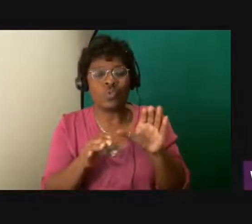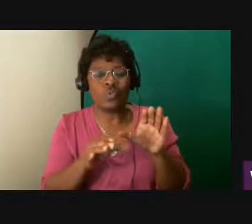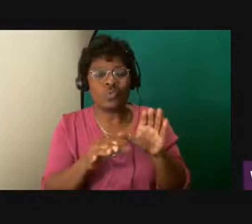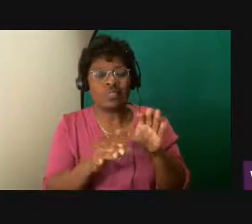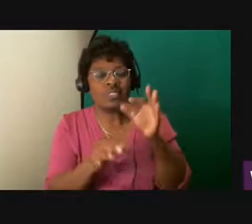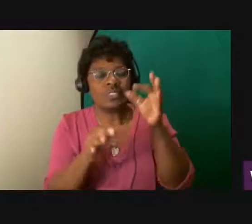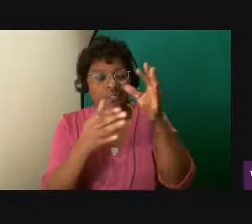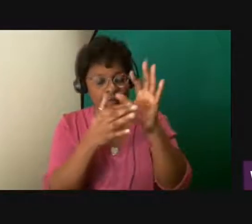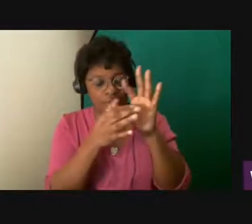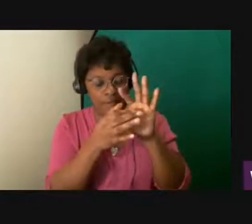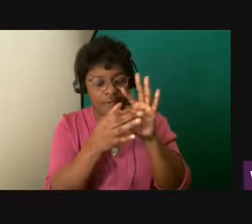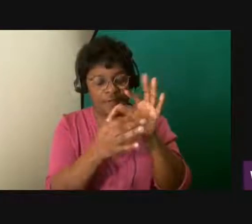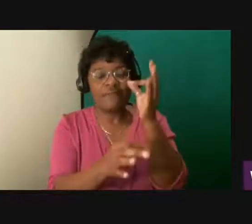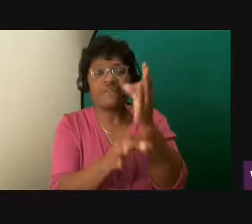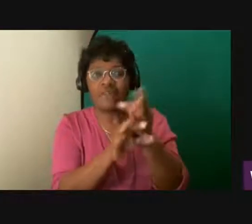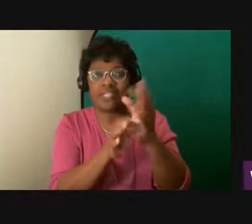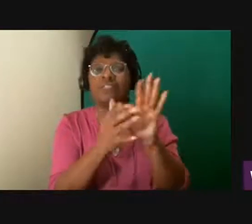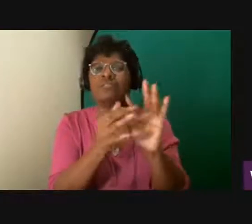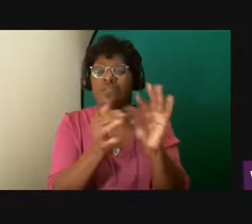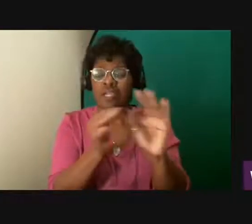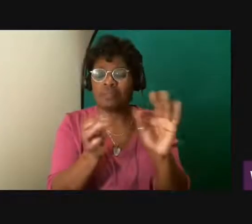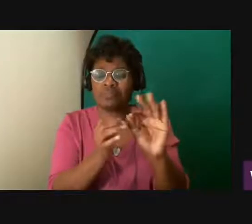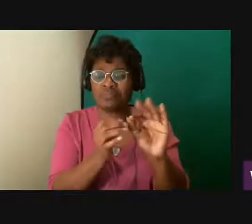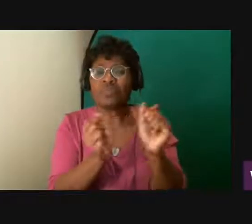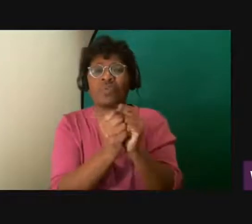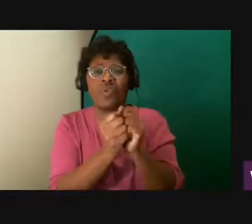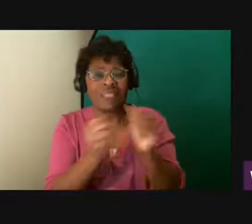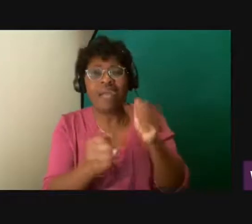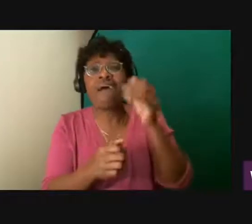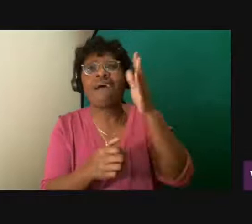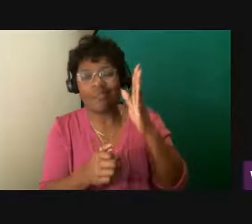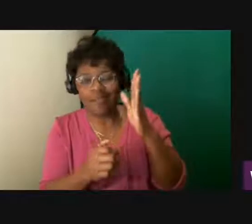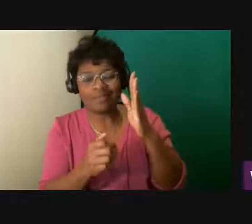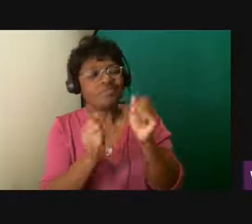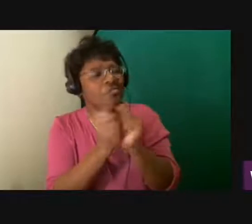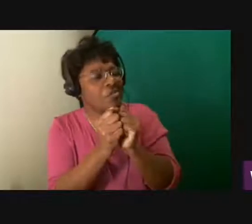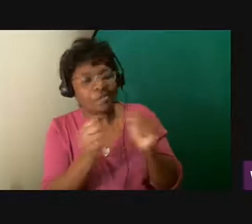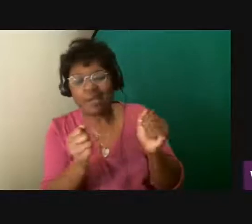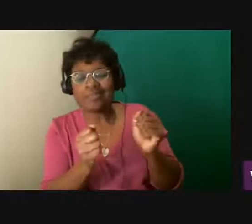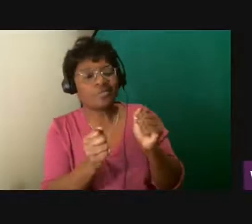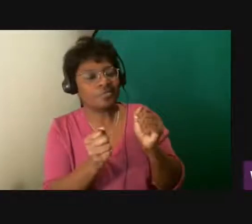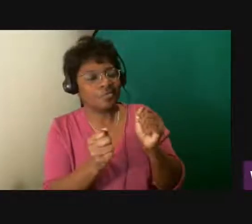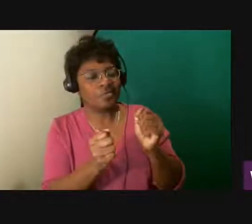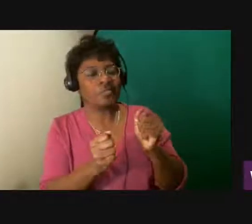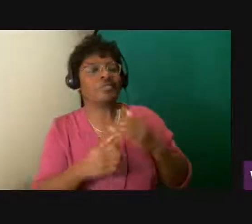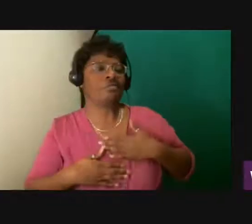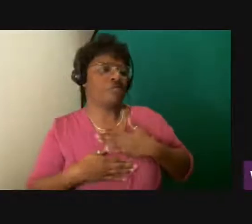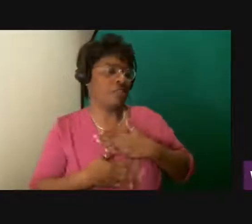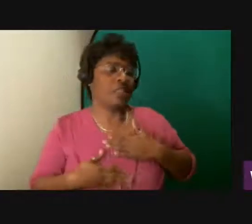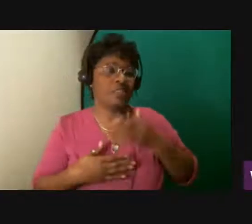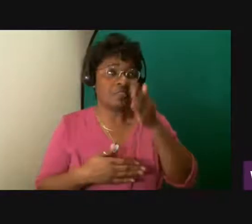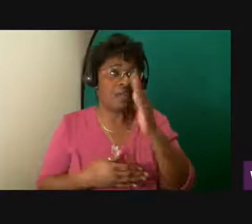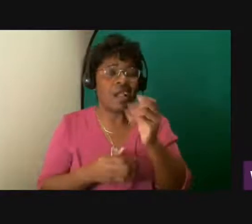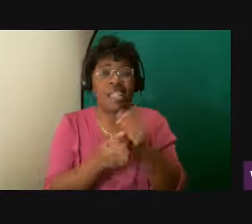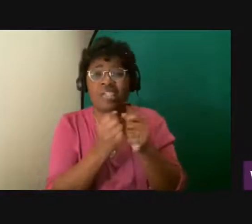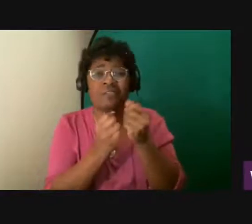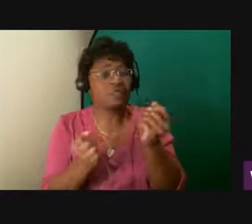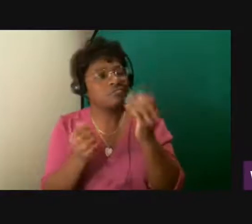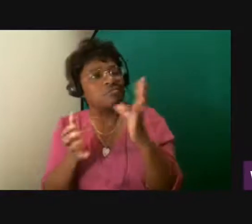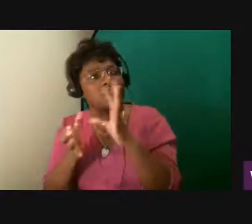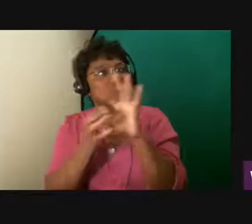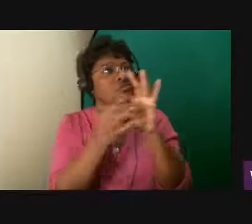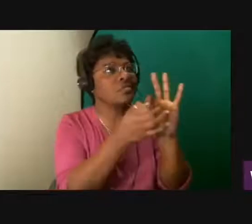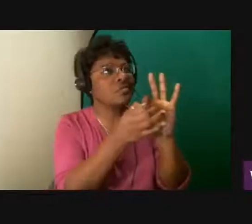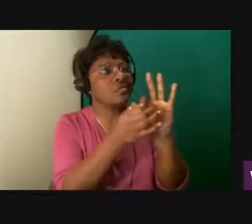it's impossible to please God. Amen. So we got to have faith to please God. Amen. Everything works in faith.